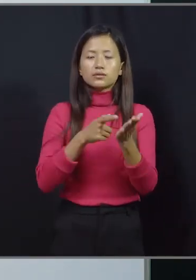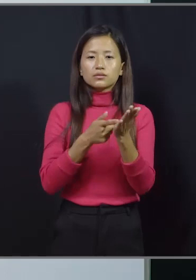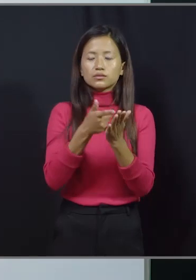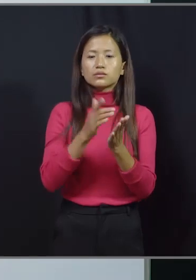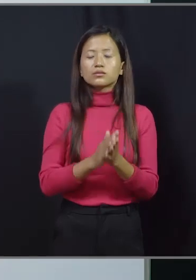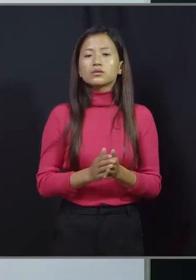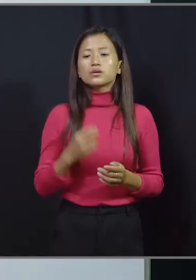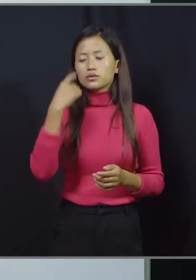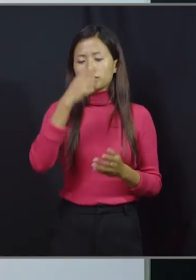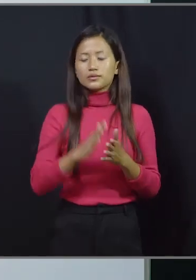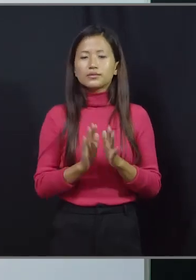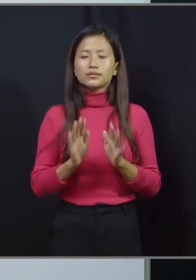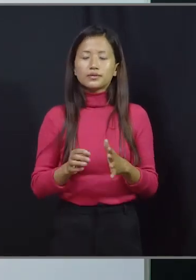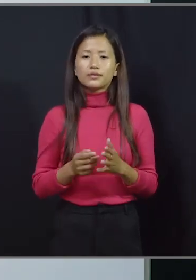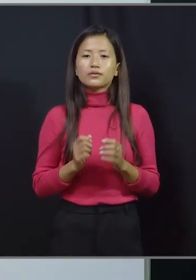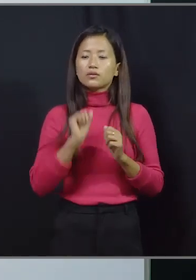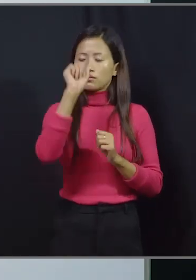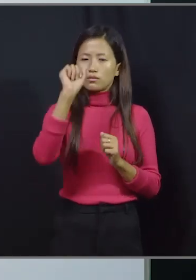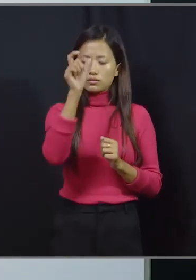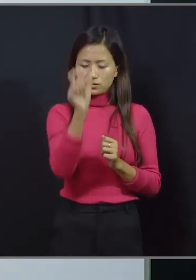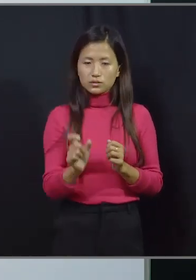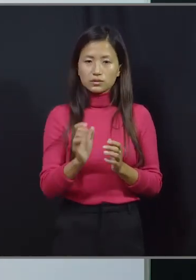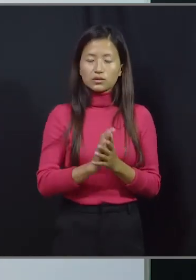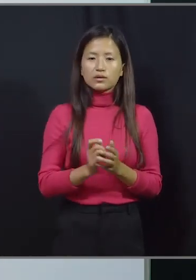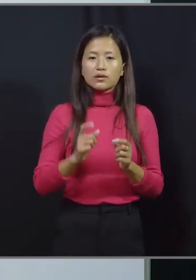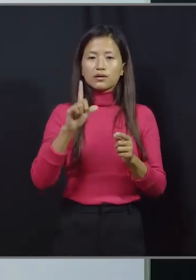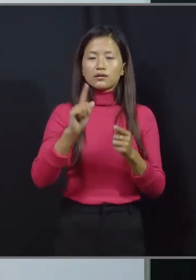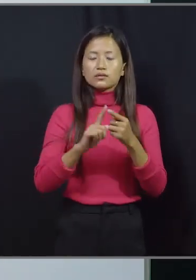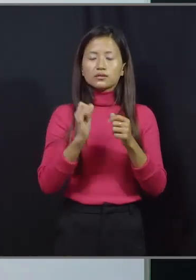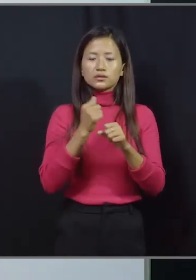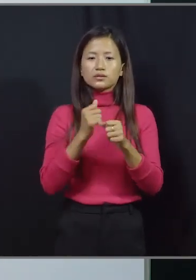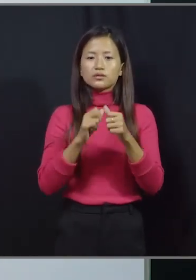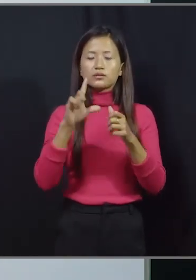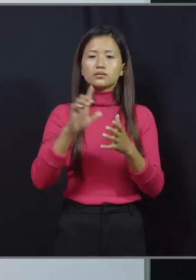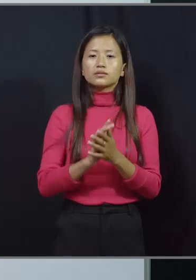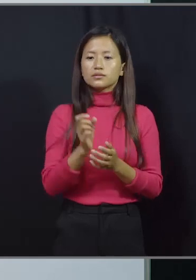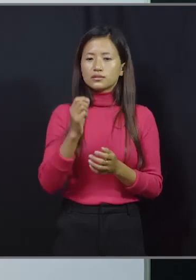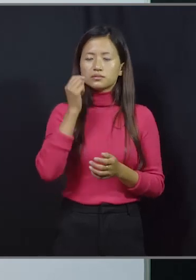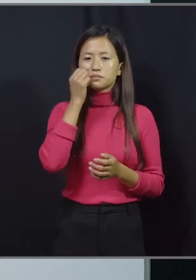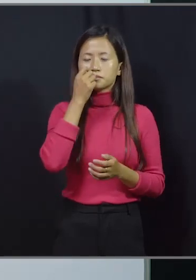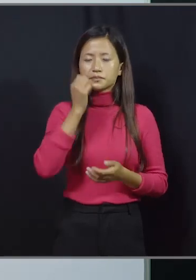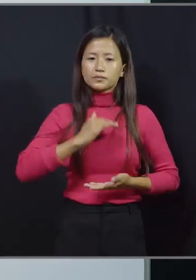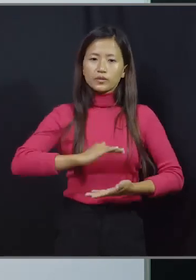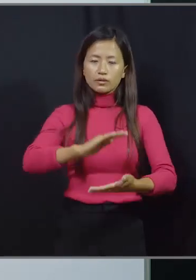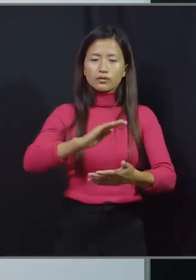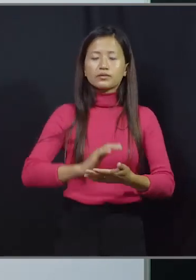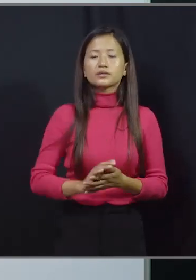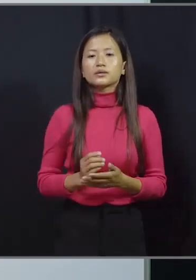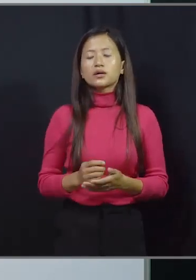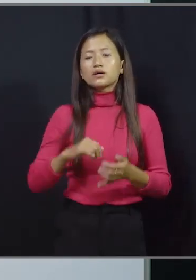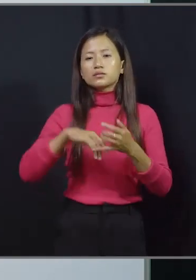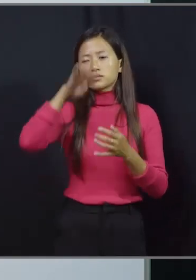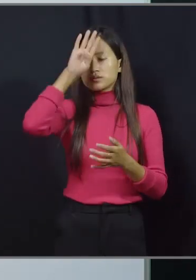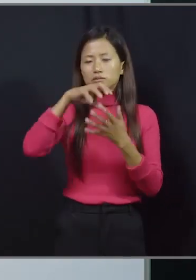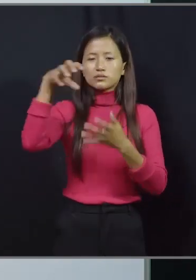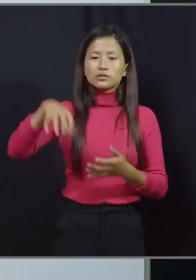or succession of their own, or who do not have a legal son of their own, their territory or their kingdom or their state